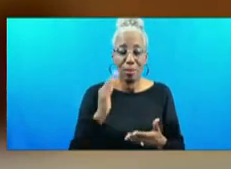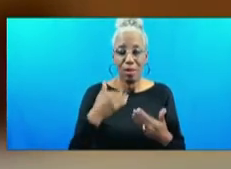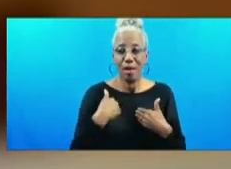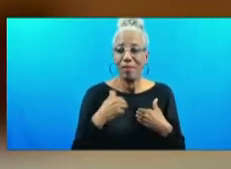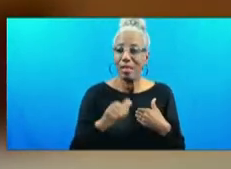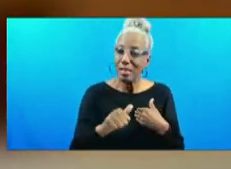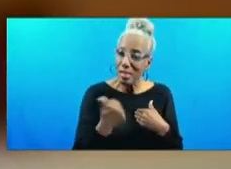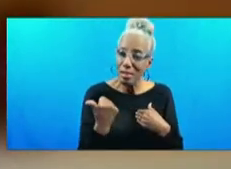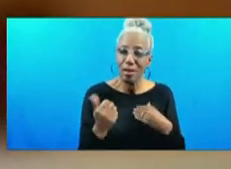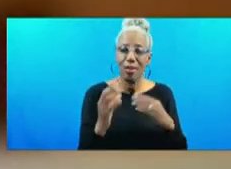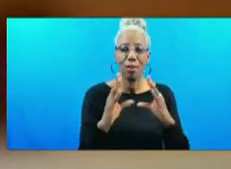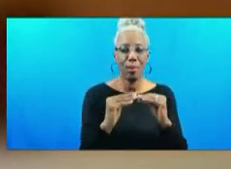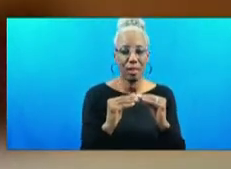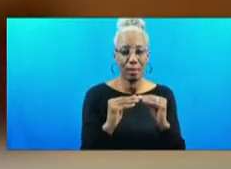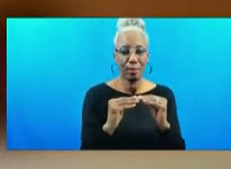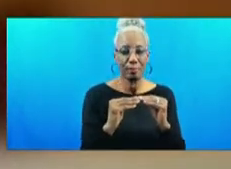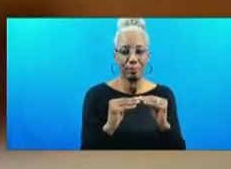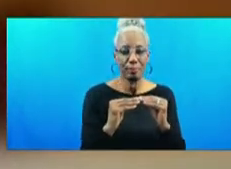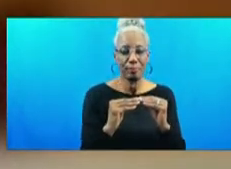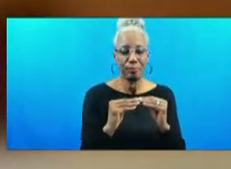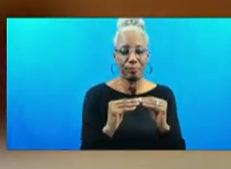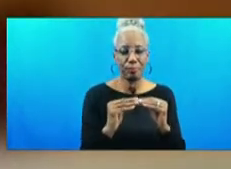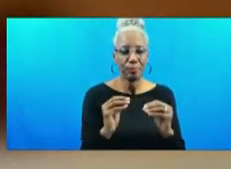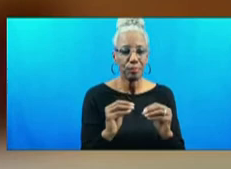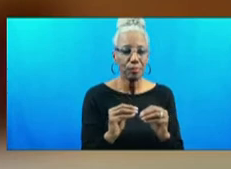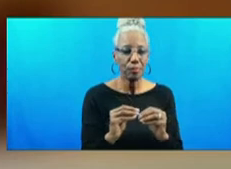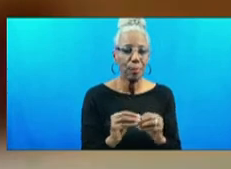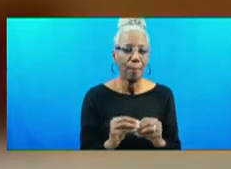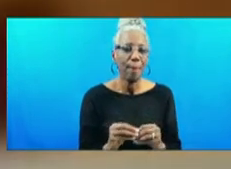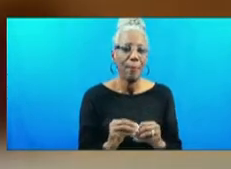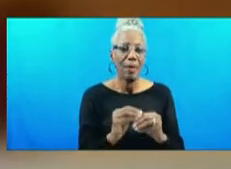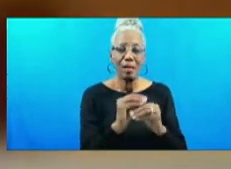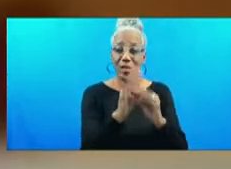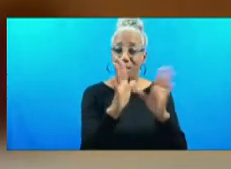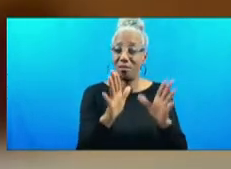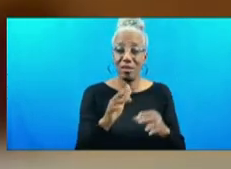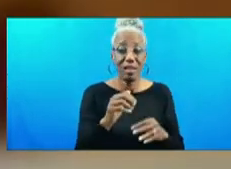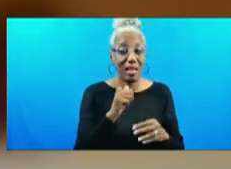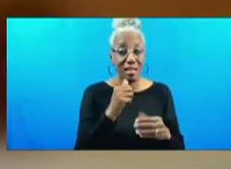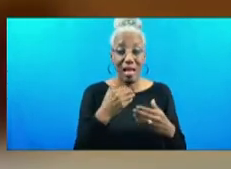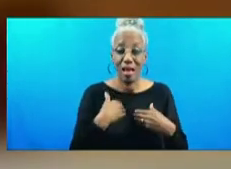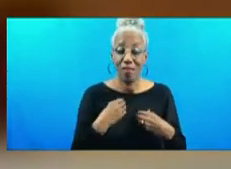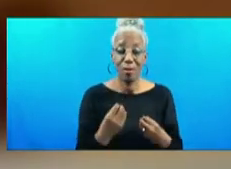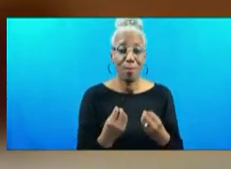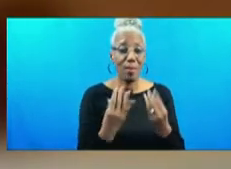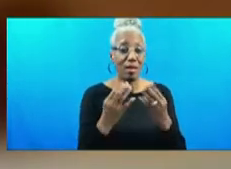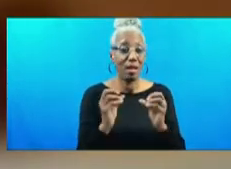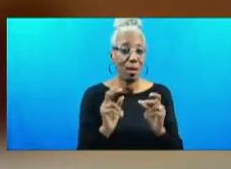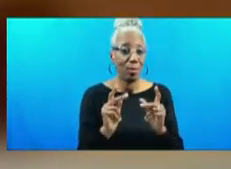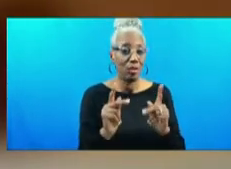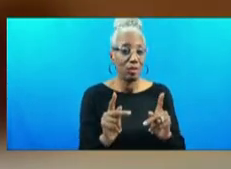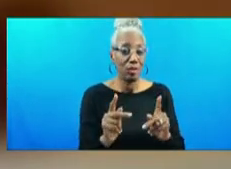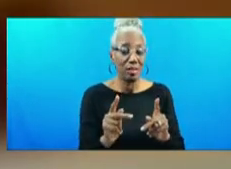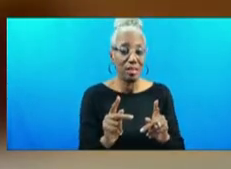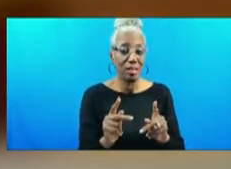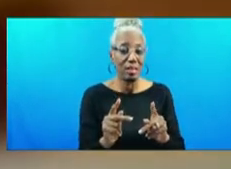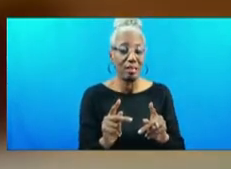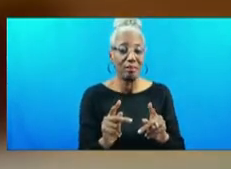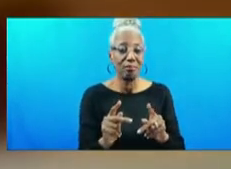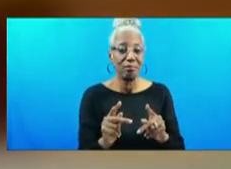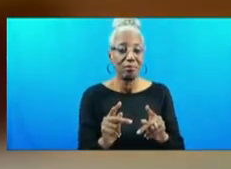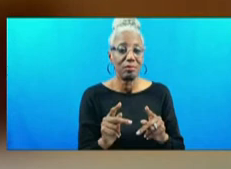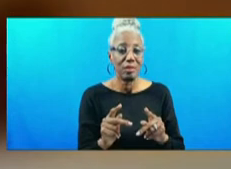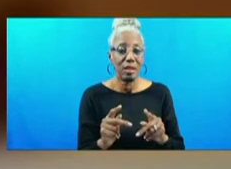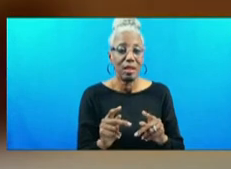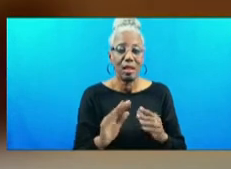because obviously there haven't been very many forums where our grassroots, Black and Brown, and other brothers and sisters have been